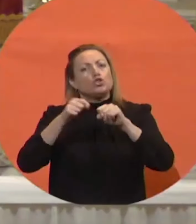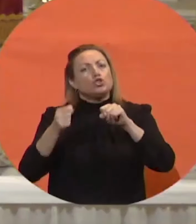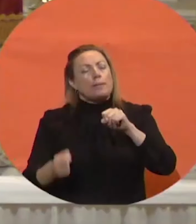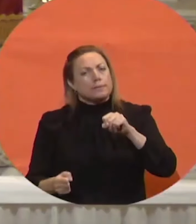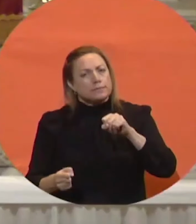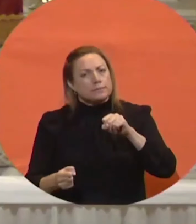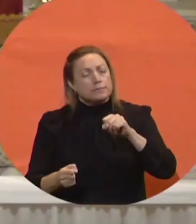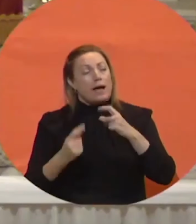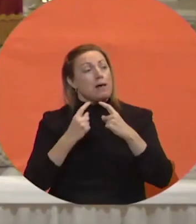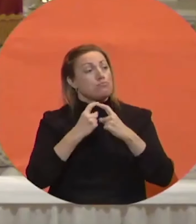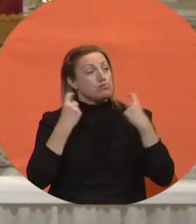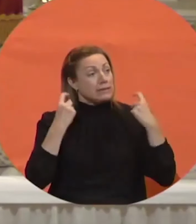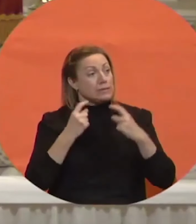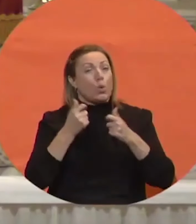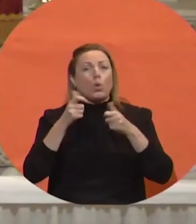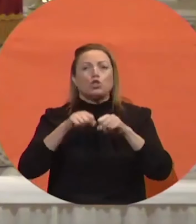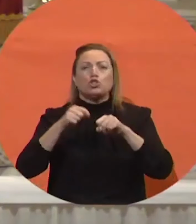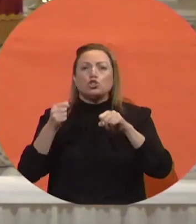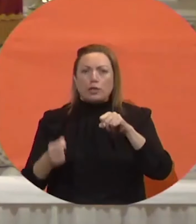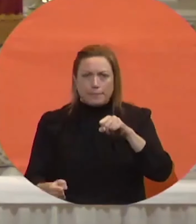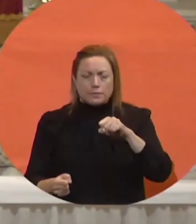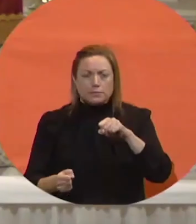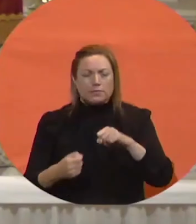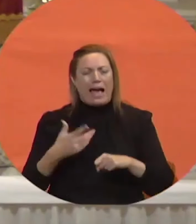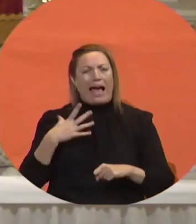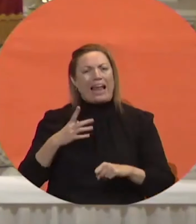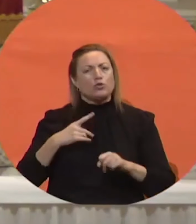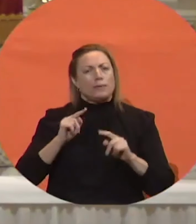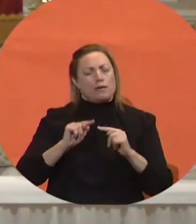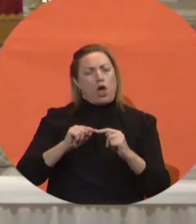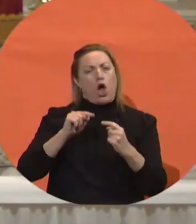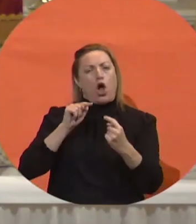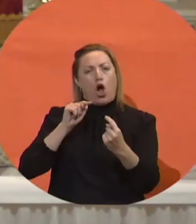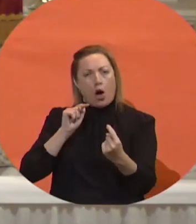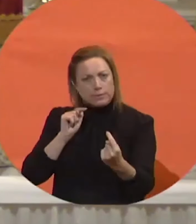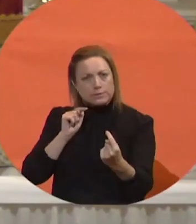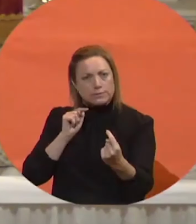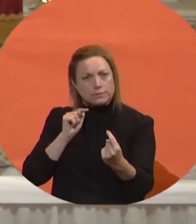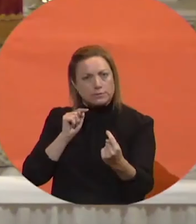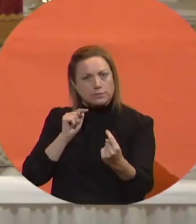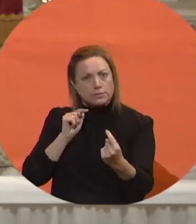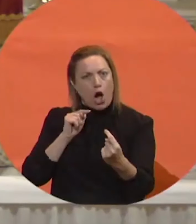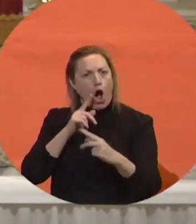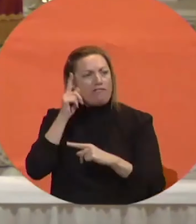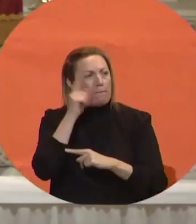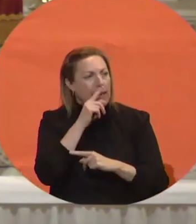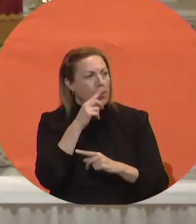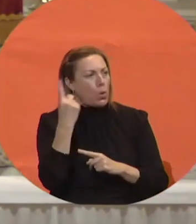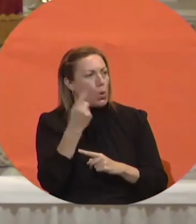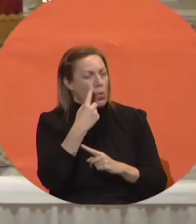the antithesis of the self-serving exploiter or molester.